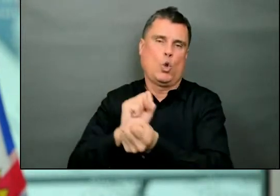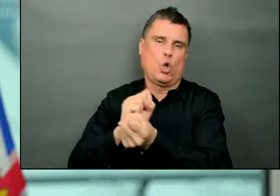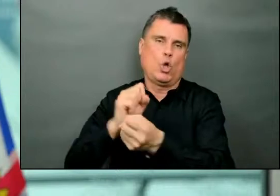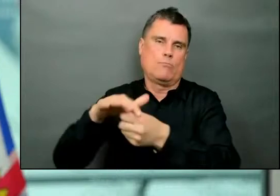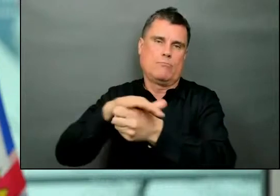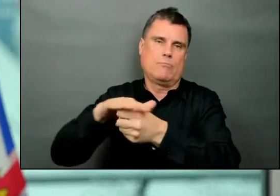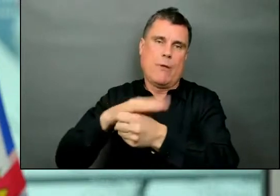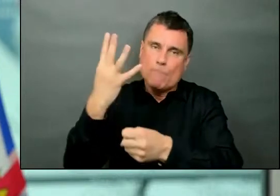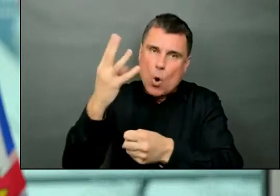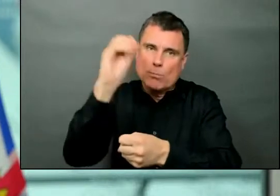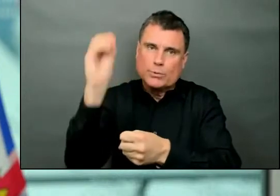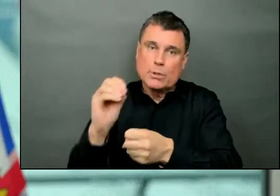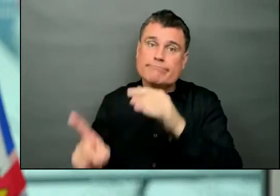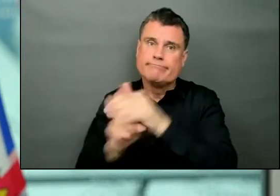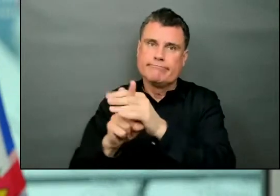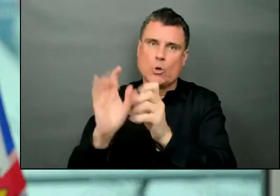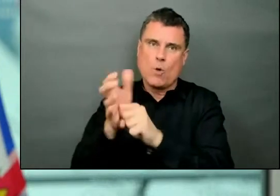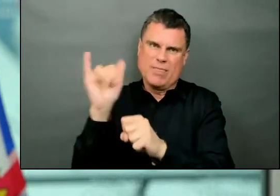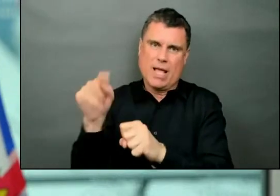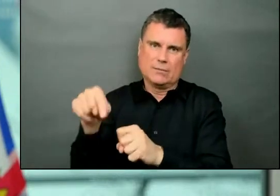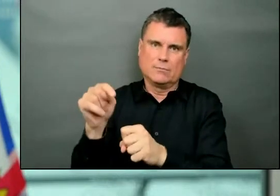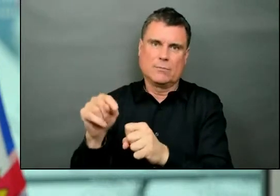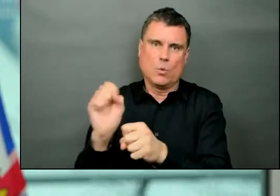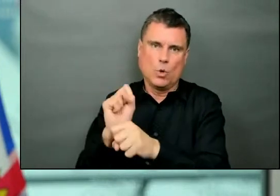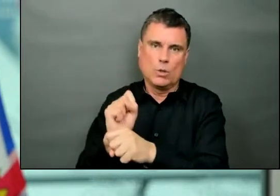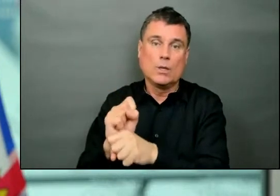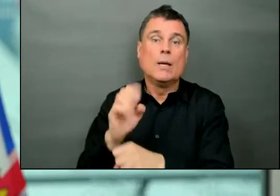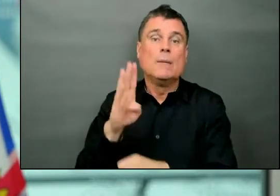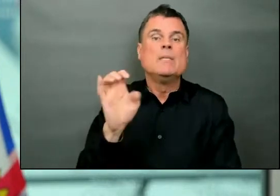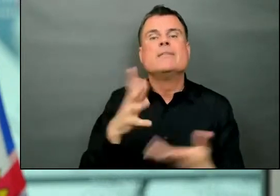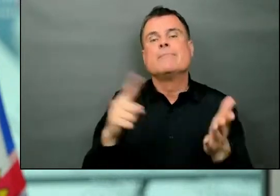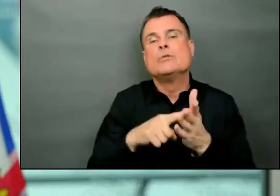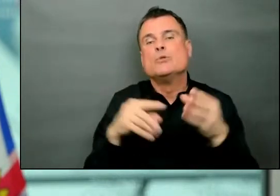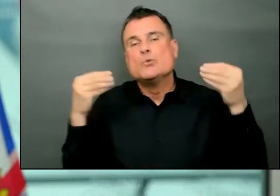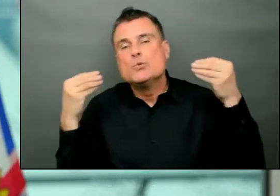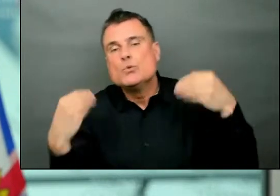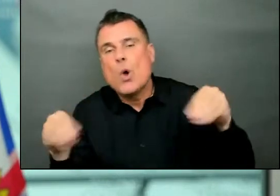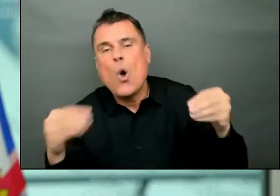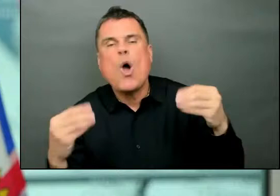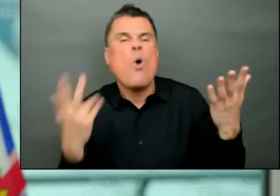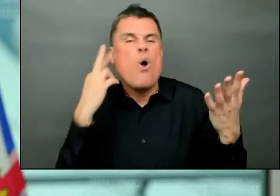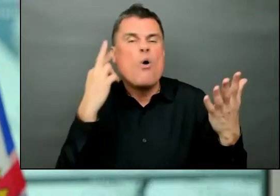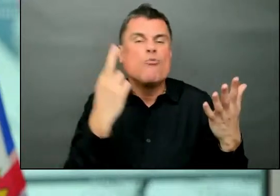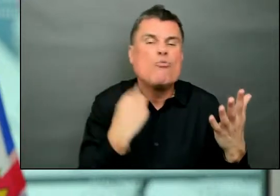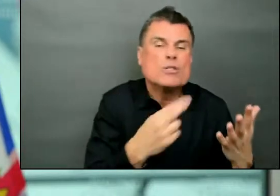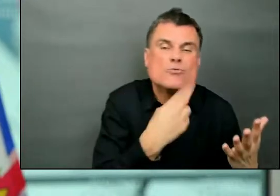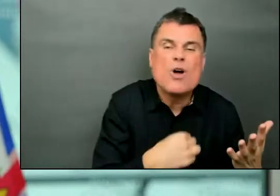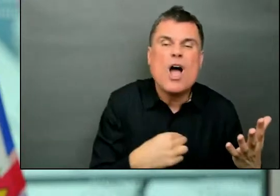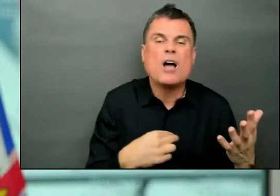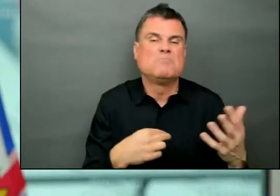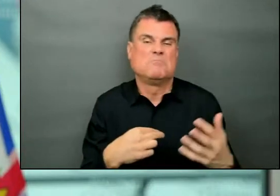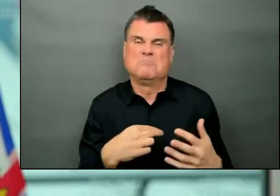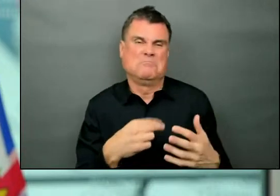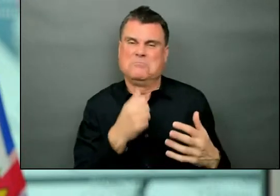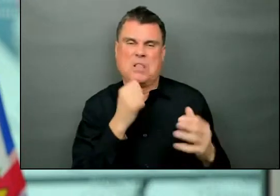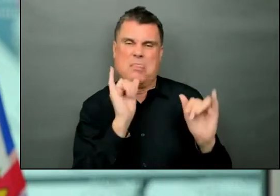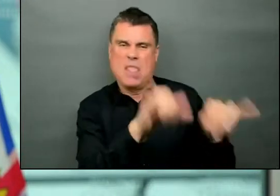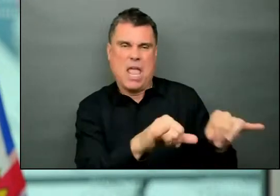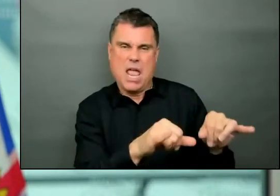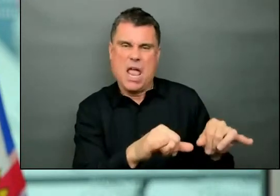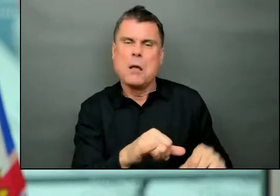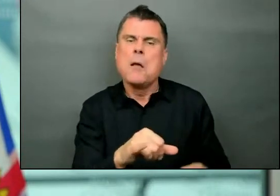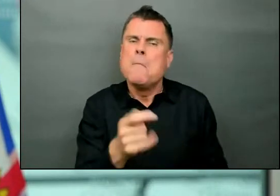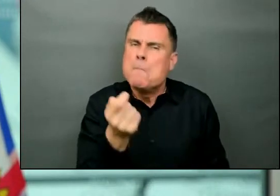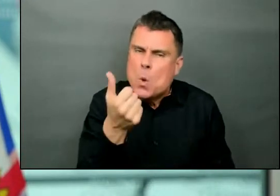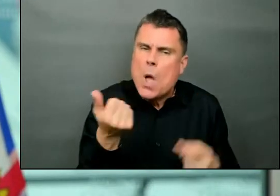public-facing interactions necessarily. Some of those are happening. We've seen cases in where